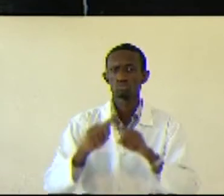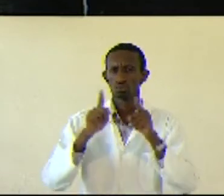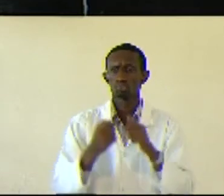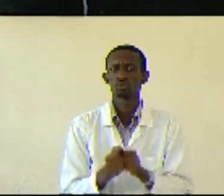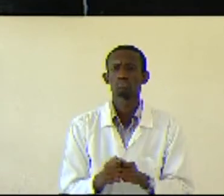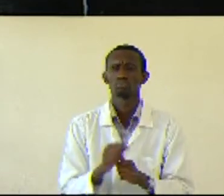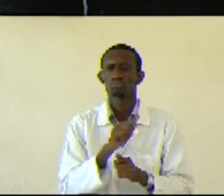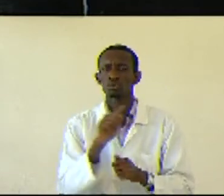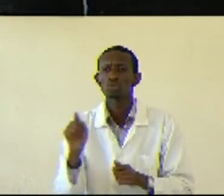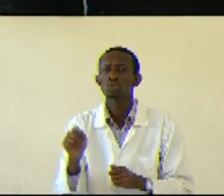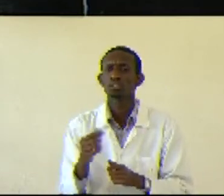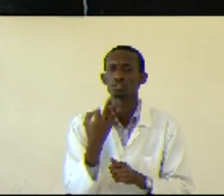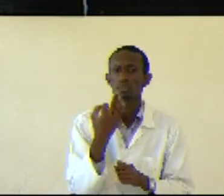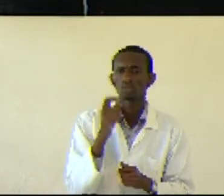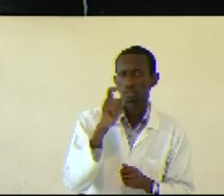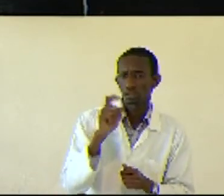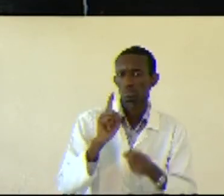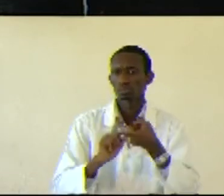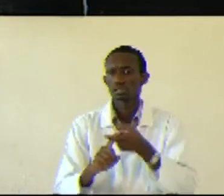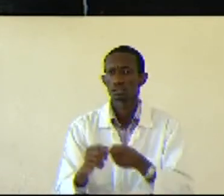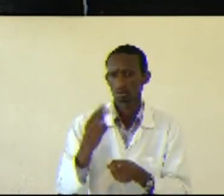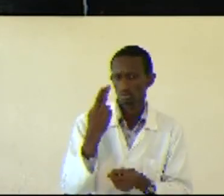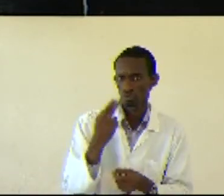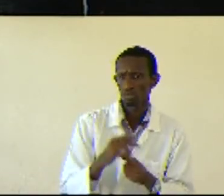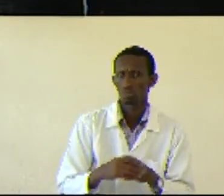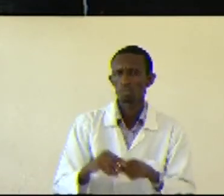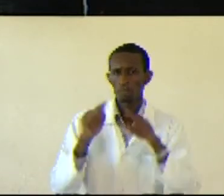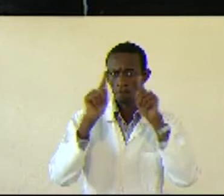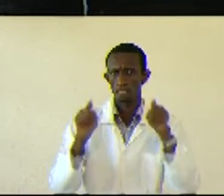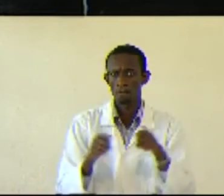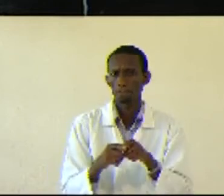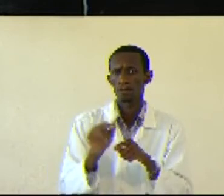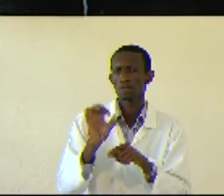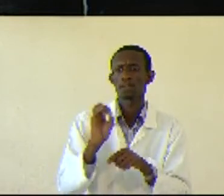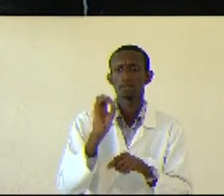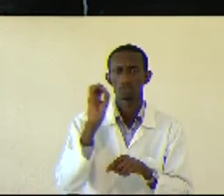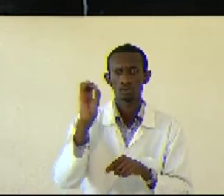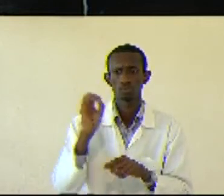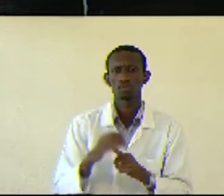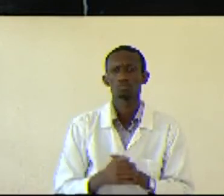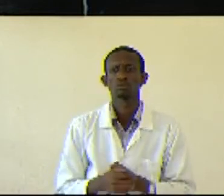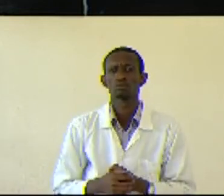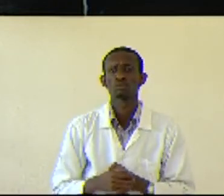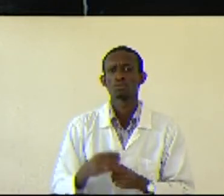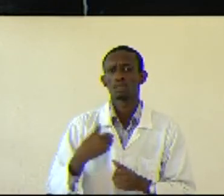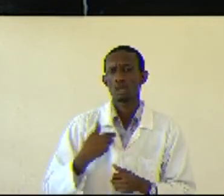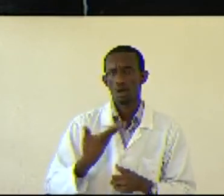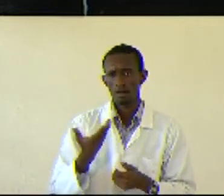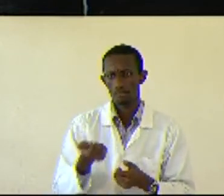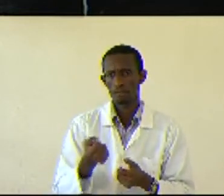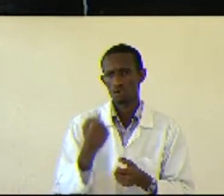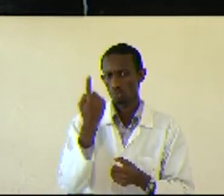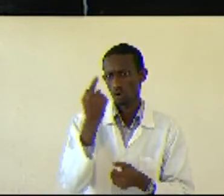by 3x plus 2. Derivative of a constant is 0. I have